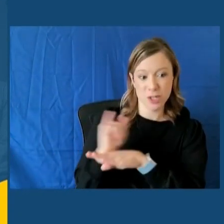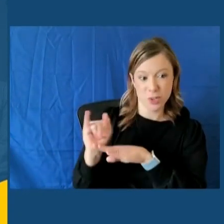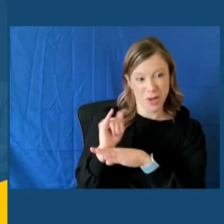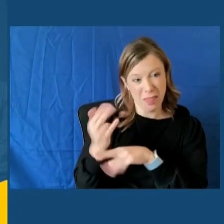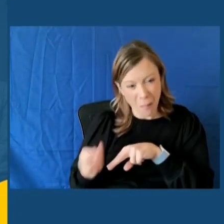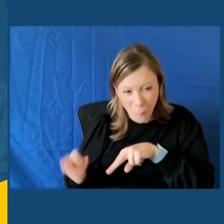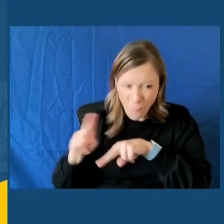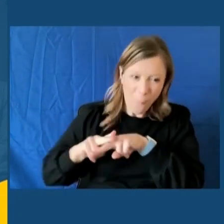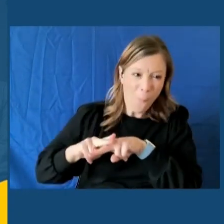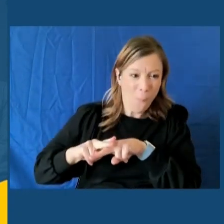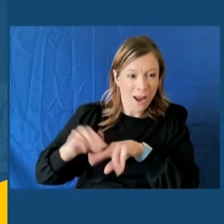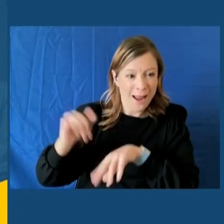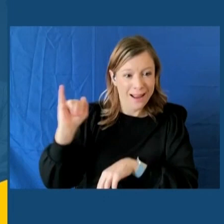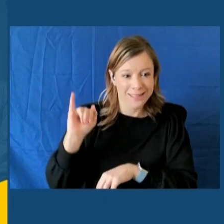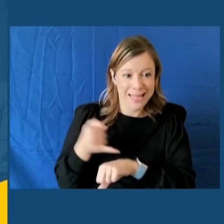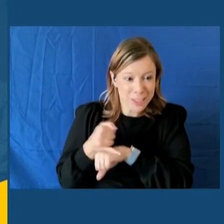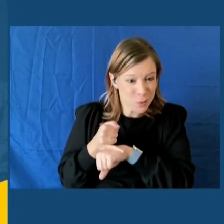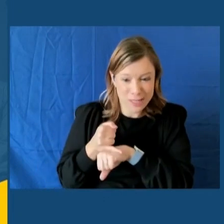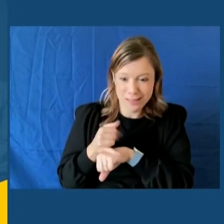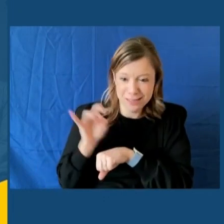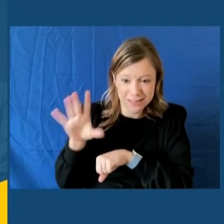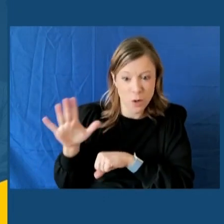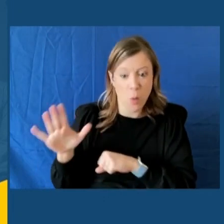paid disability leave. Because,